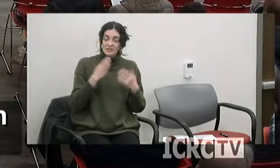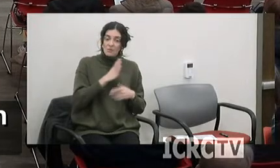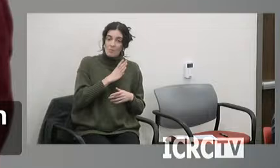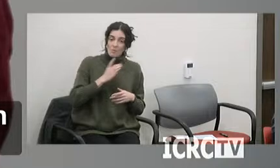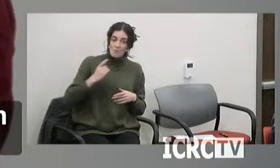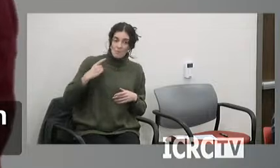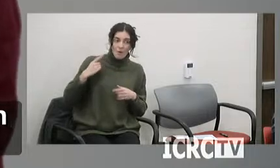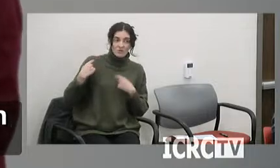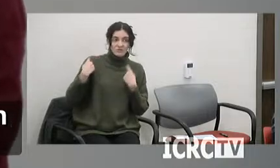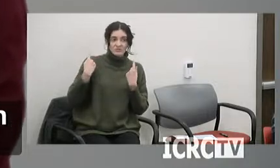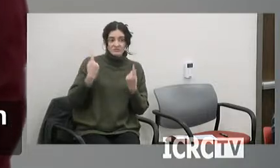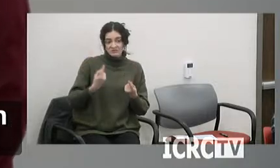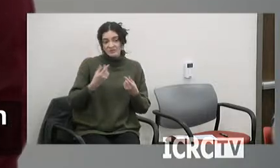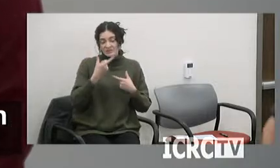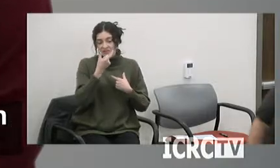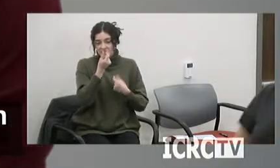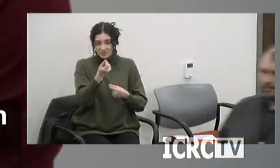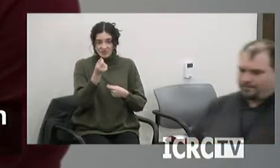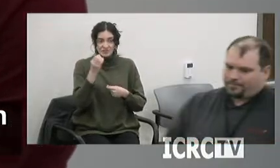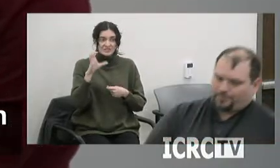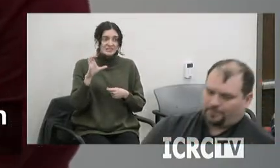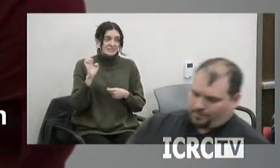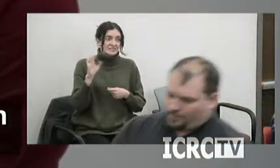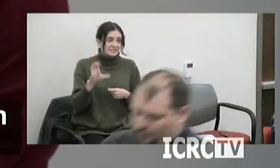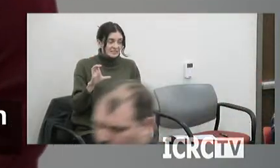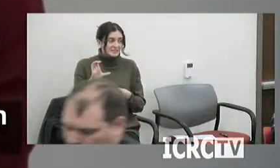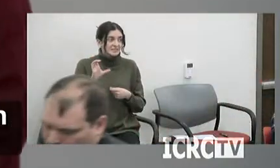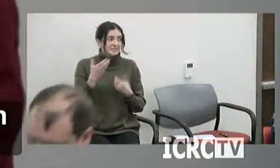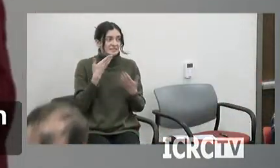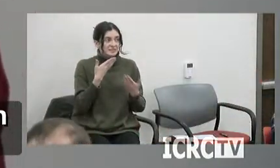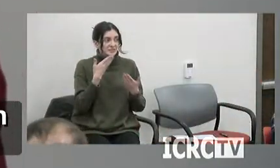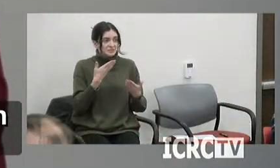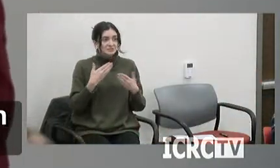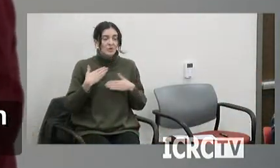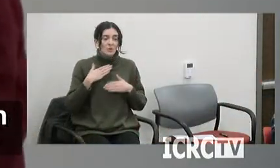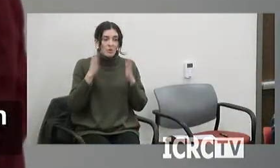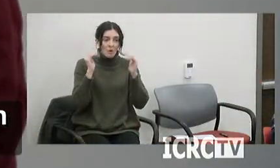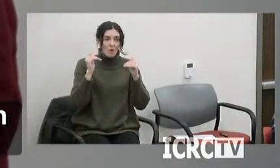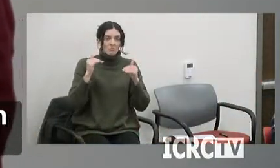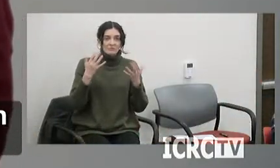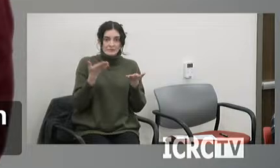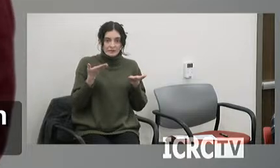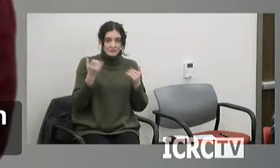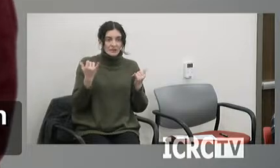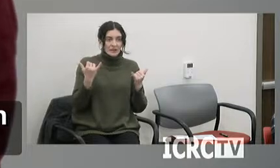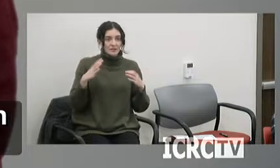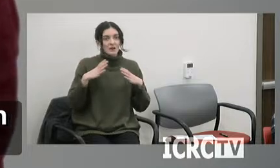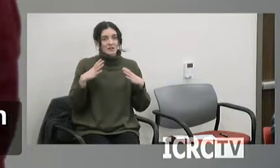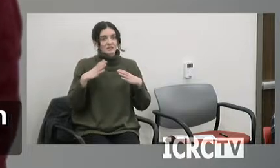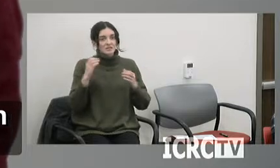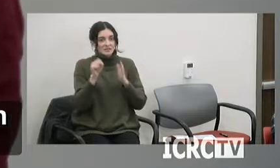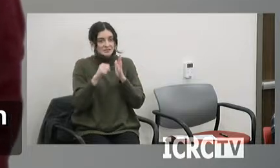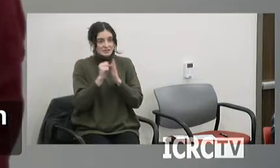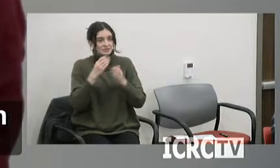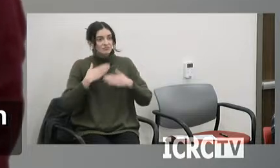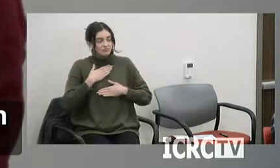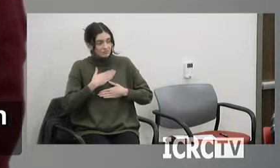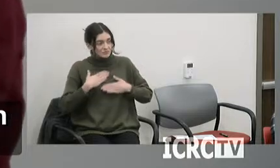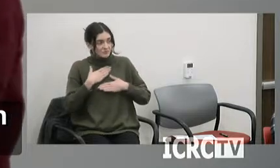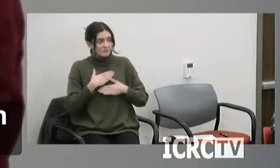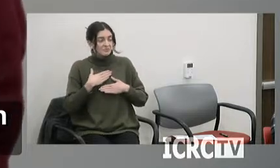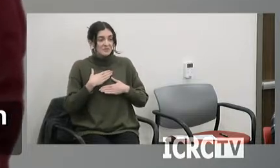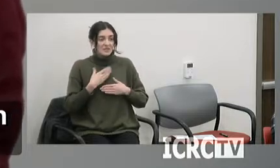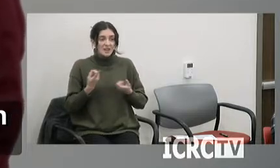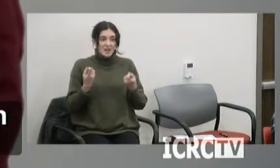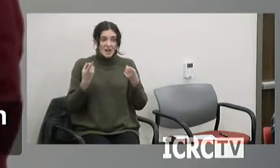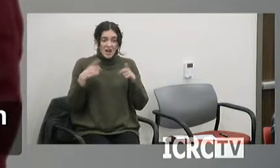in the CAC, and I wish everybody a joyous and merry holiday season. Our November meeting was moved to December